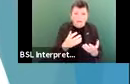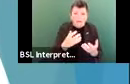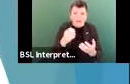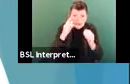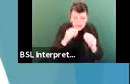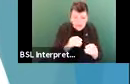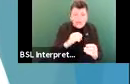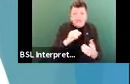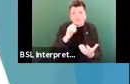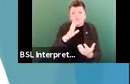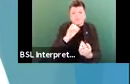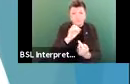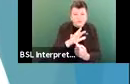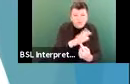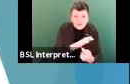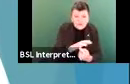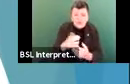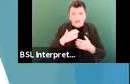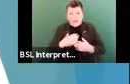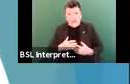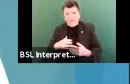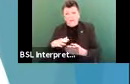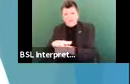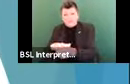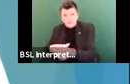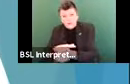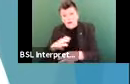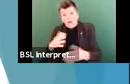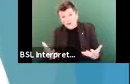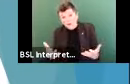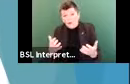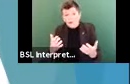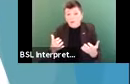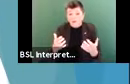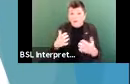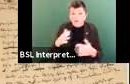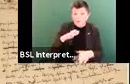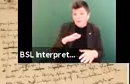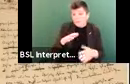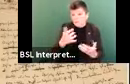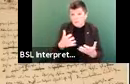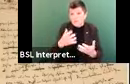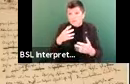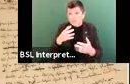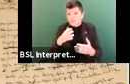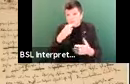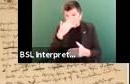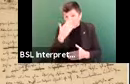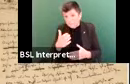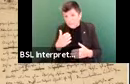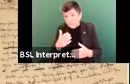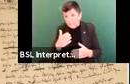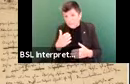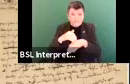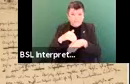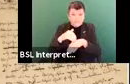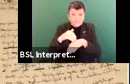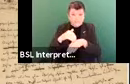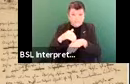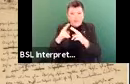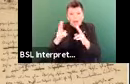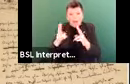health situations, or simply paralleling the housing market situations. So in terms